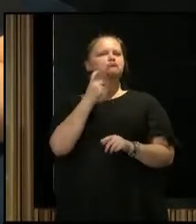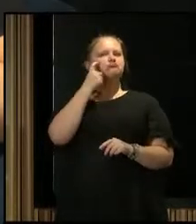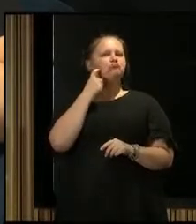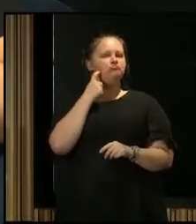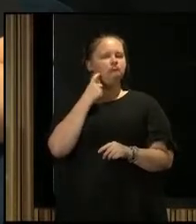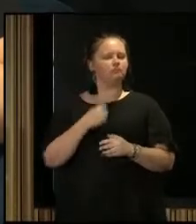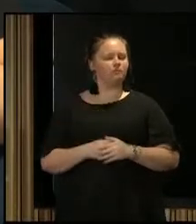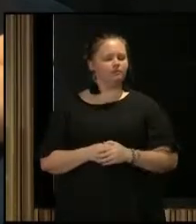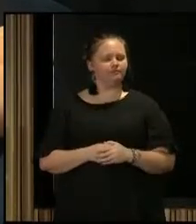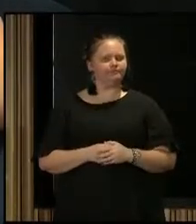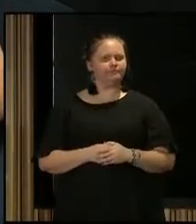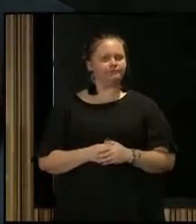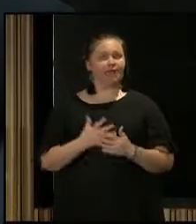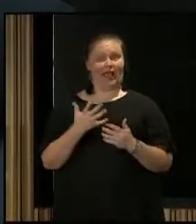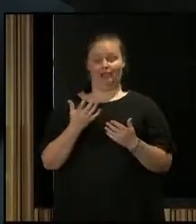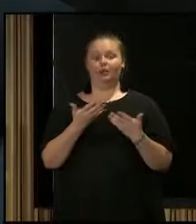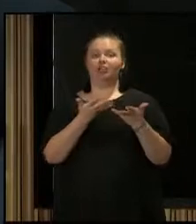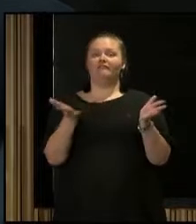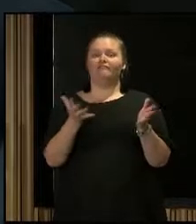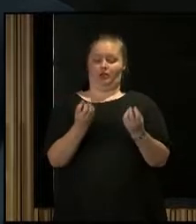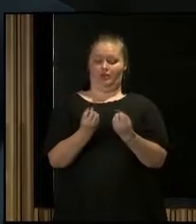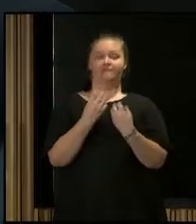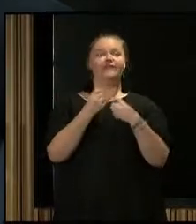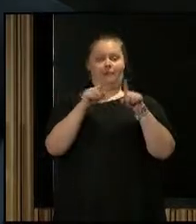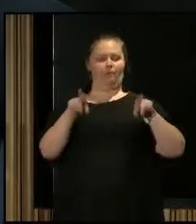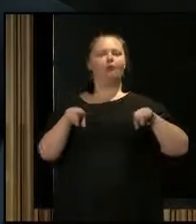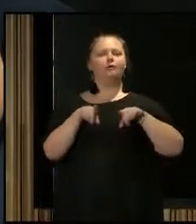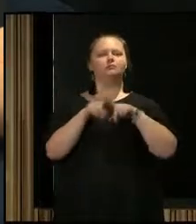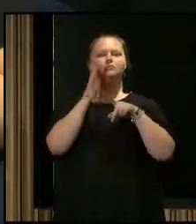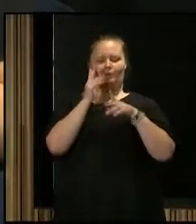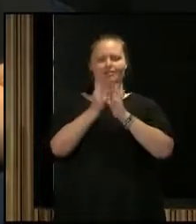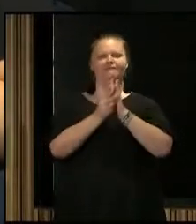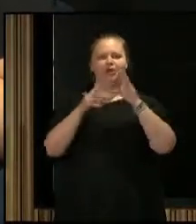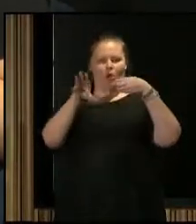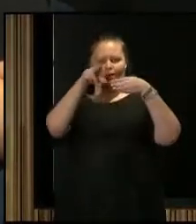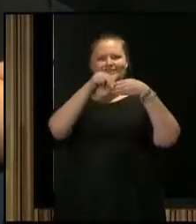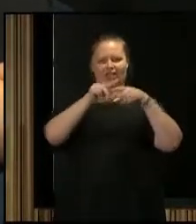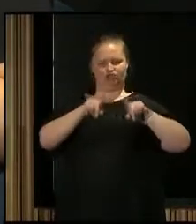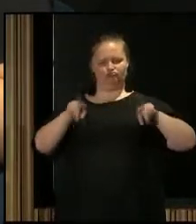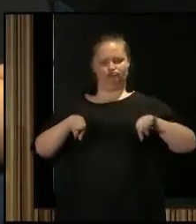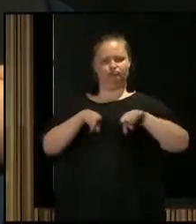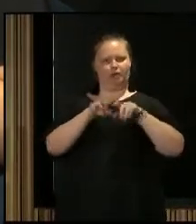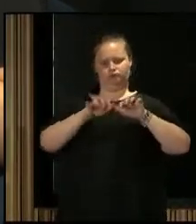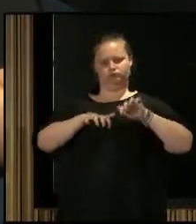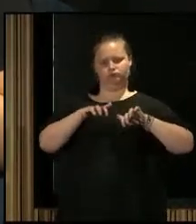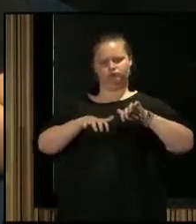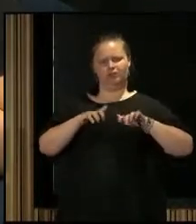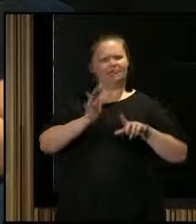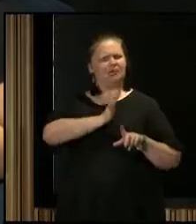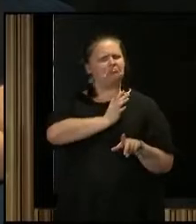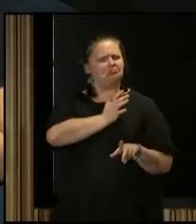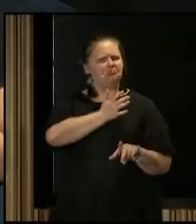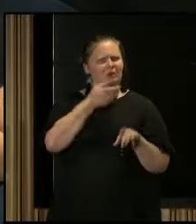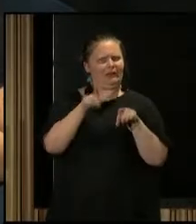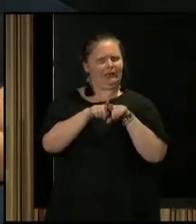left a feedback box when people submitted their video. And it became this really strange and intimate